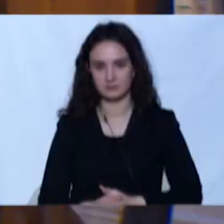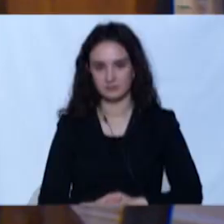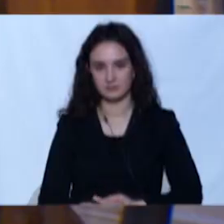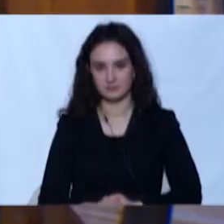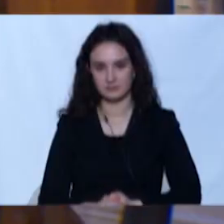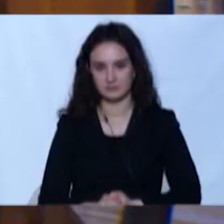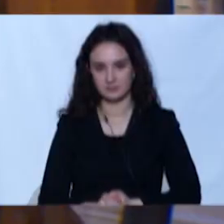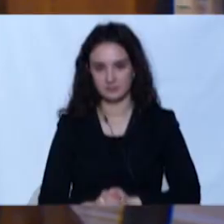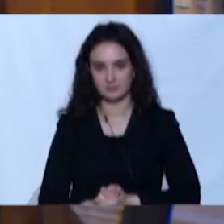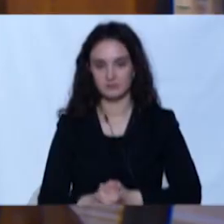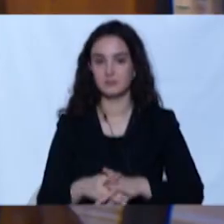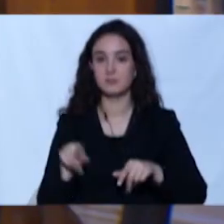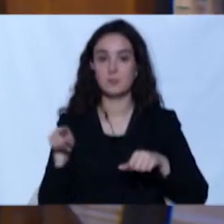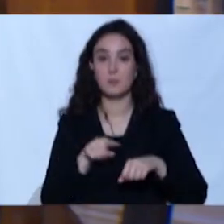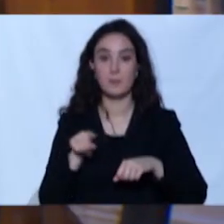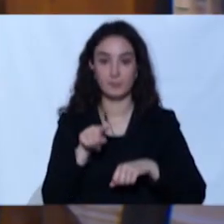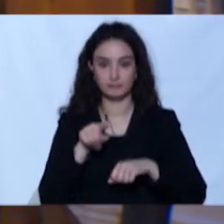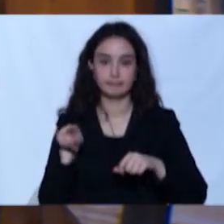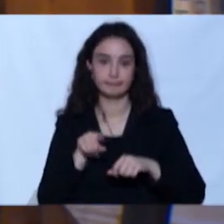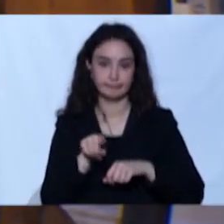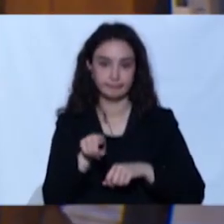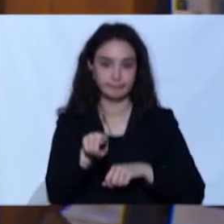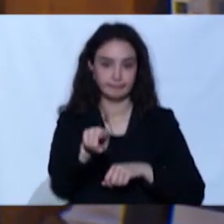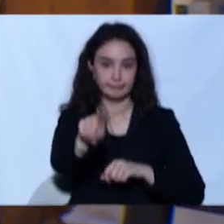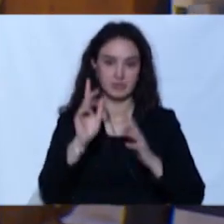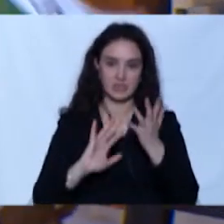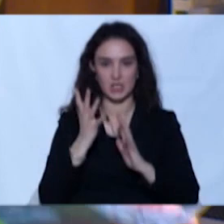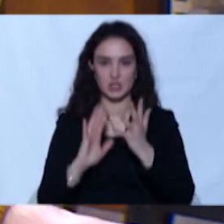A mouse walks in the forest.